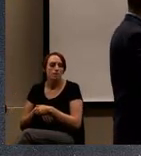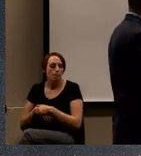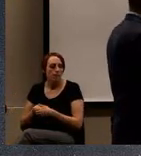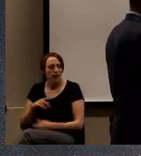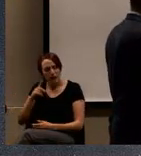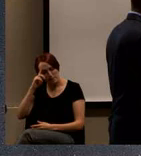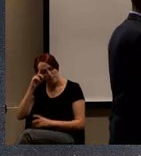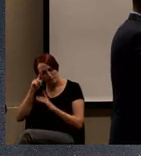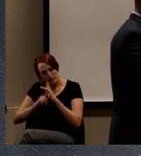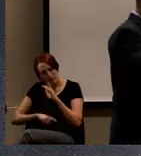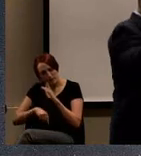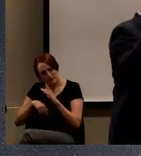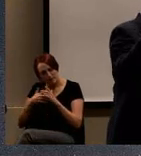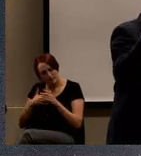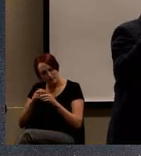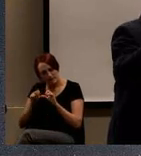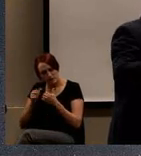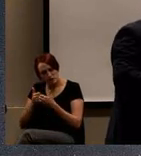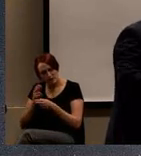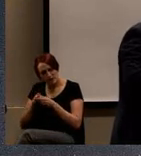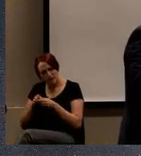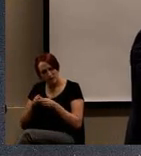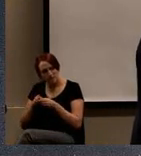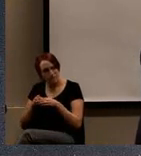I'm totally blanking on their name, but there's a statewide.